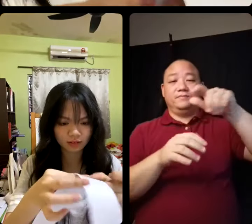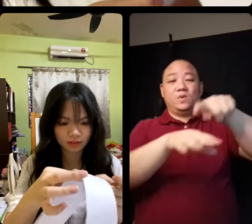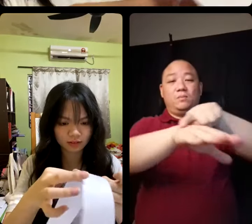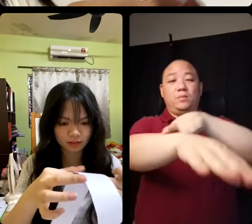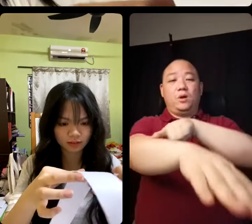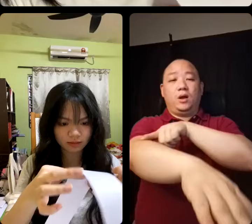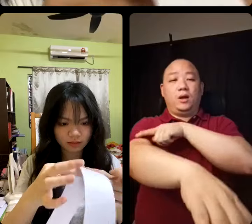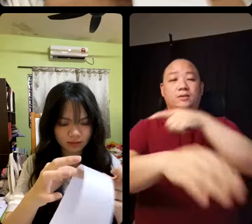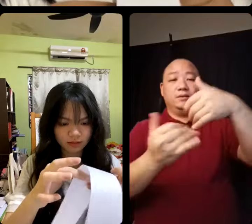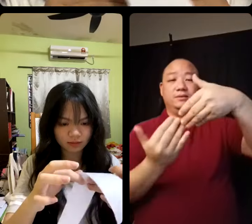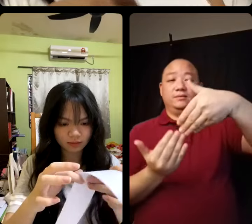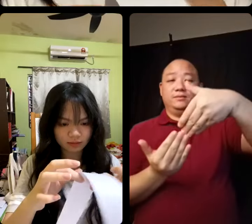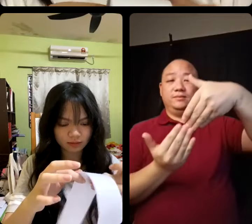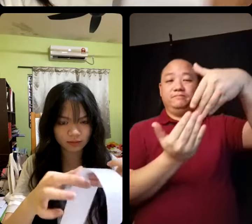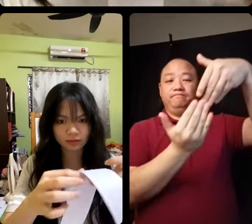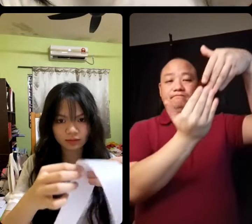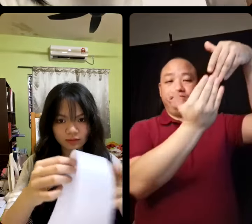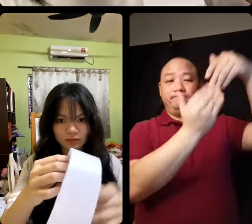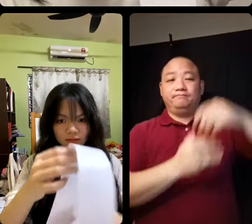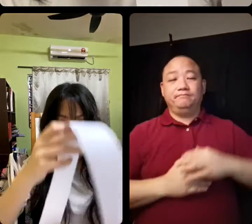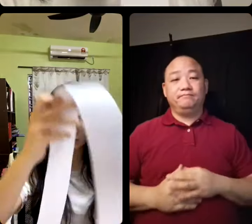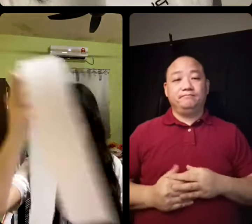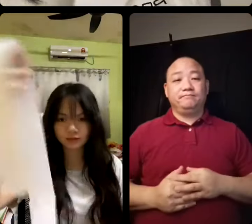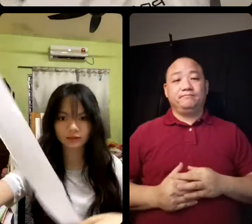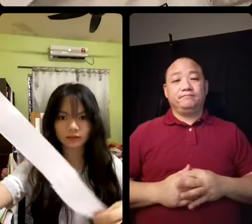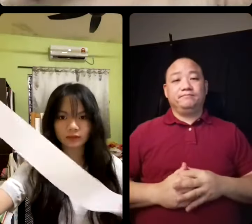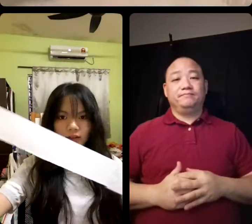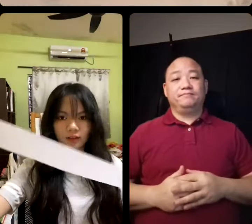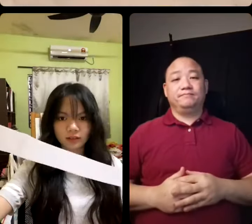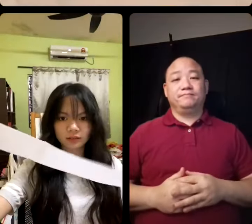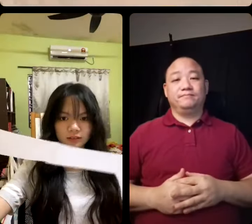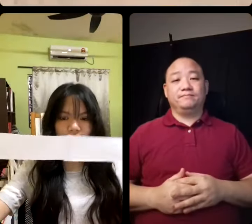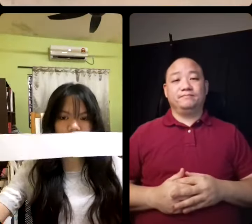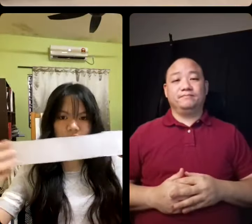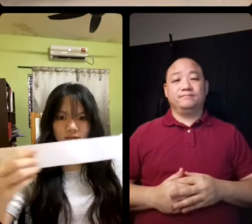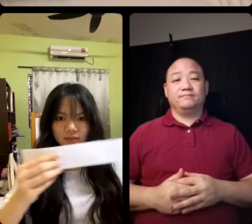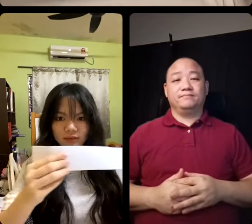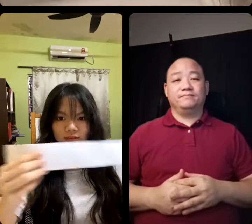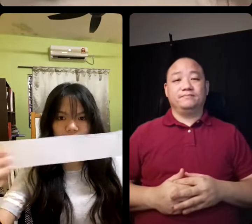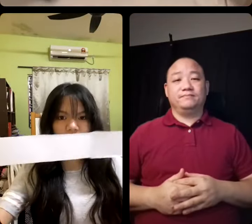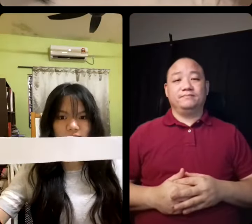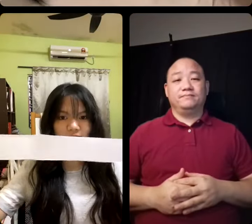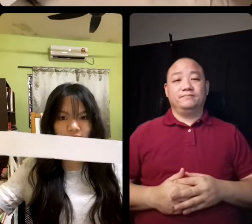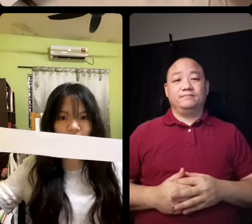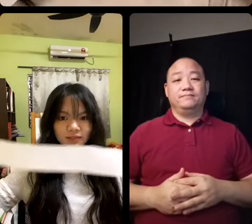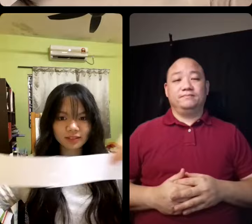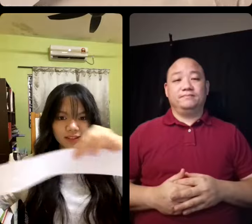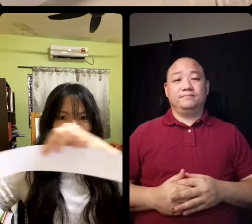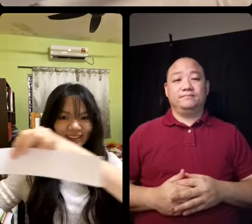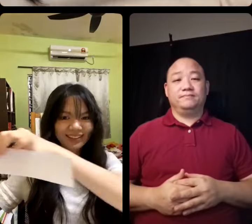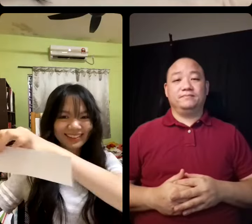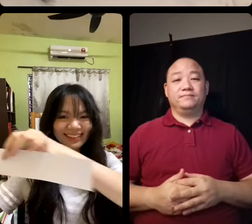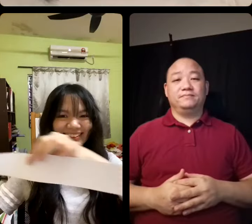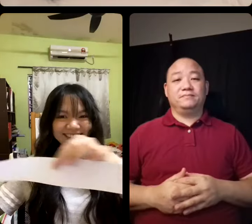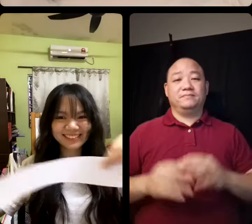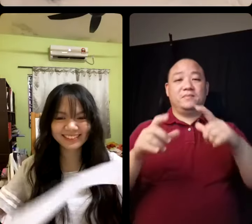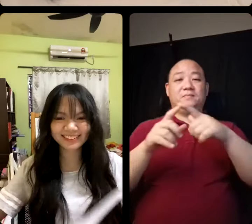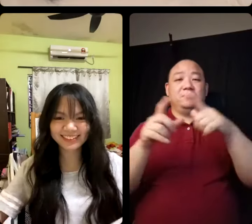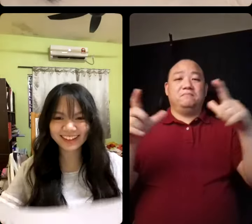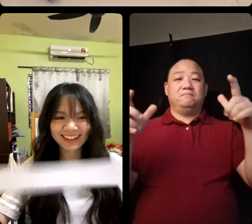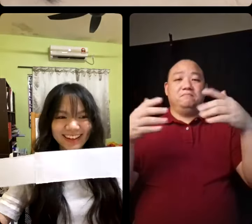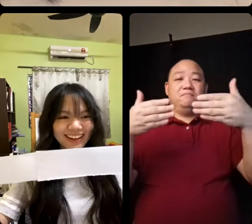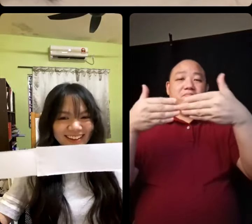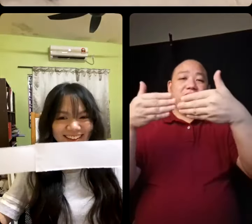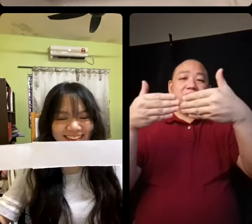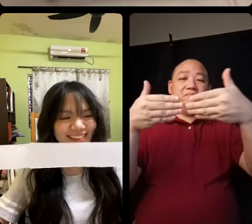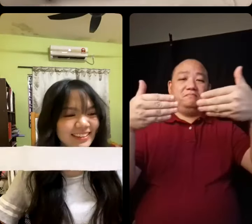right. Okay, there you go. Yes. Okay, you guys can see I have very long paper stripes over here. Ah, I see Felicia also